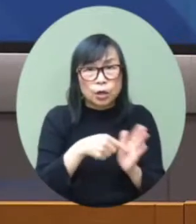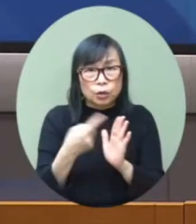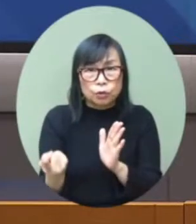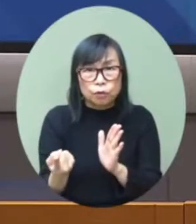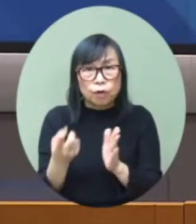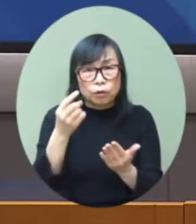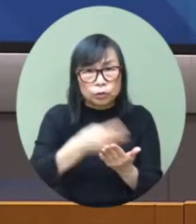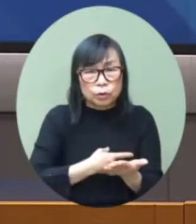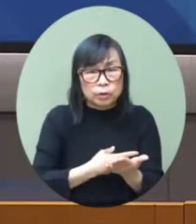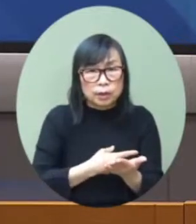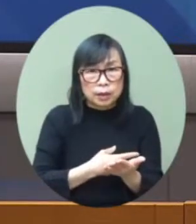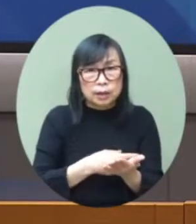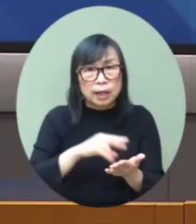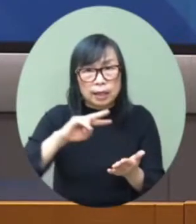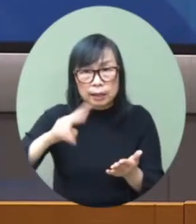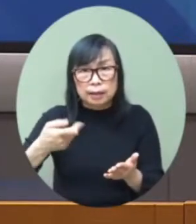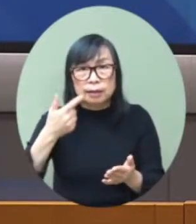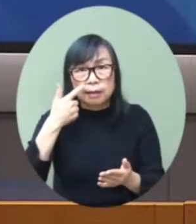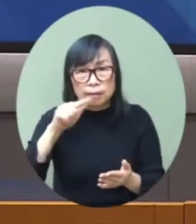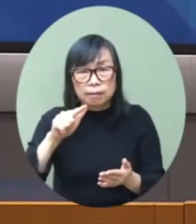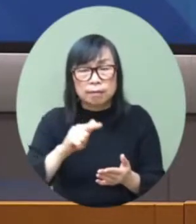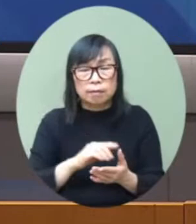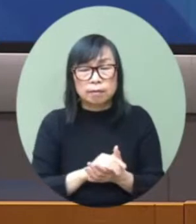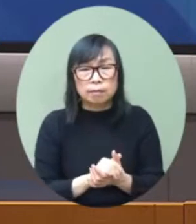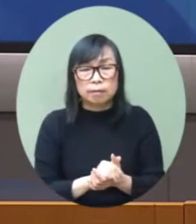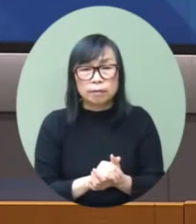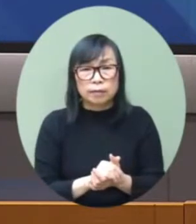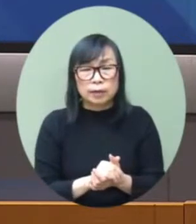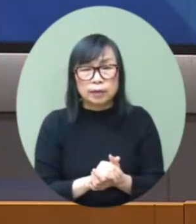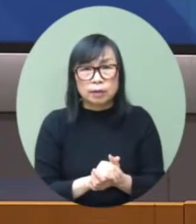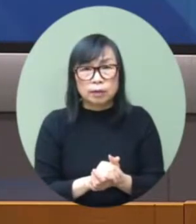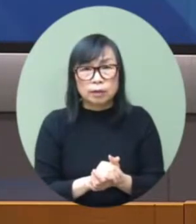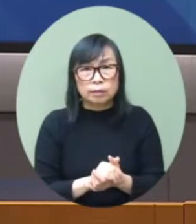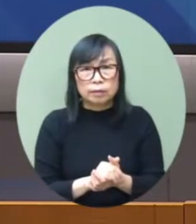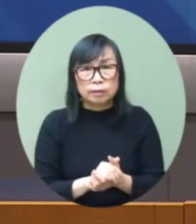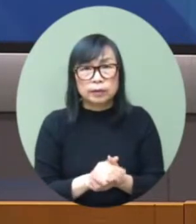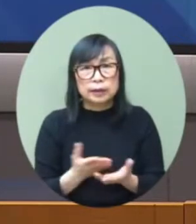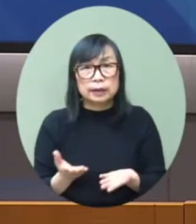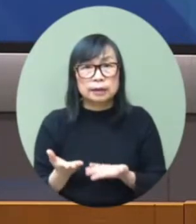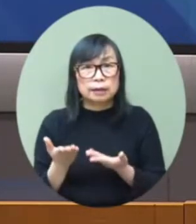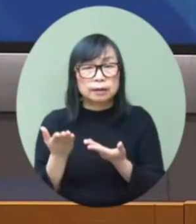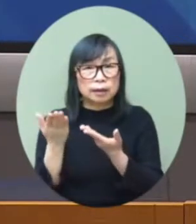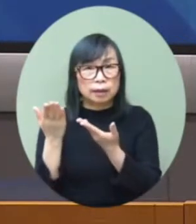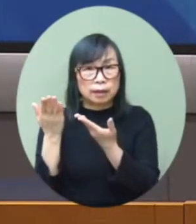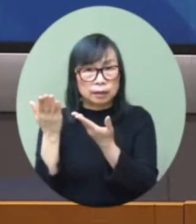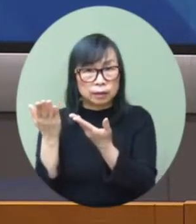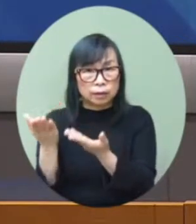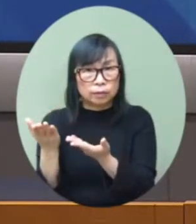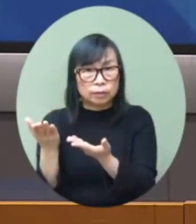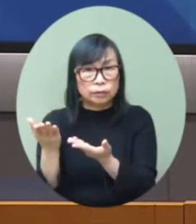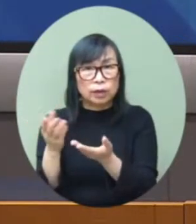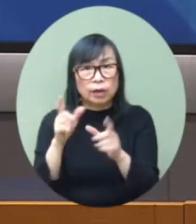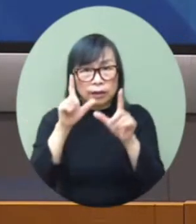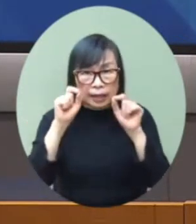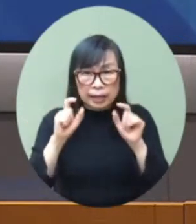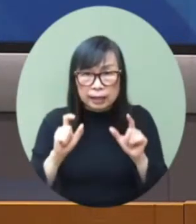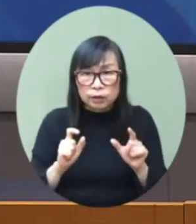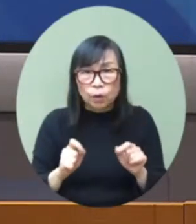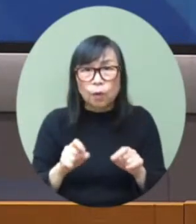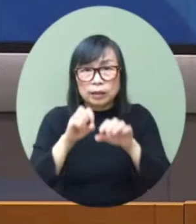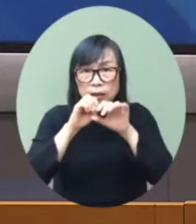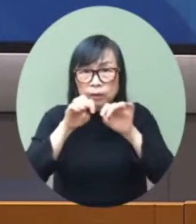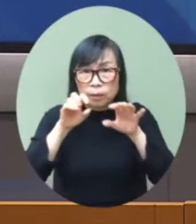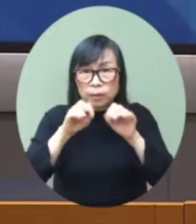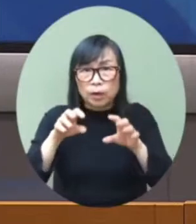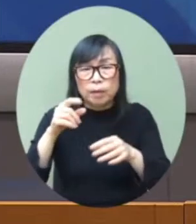In relation to infection prevention measures in dealing with bodies, we have